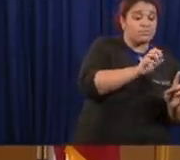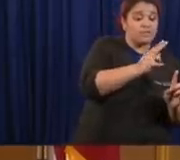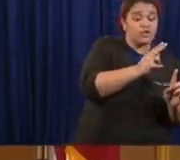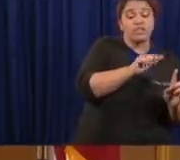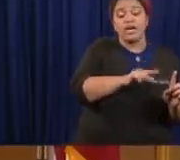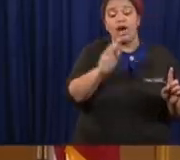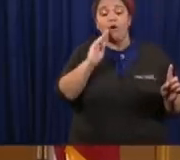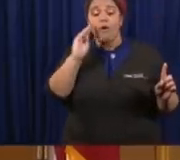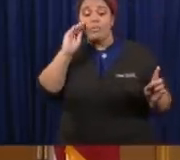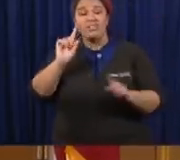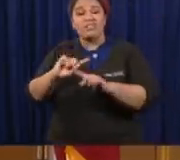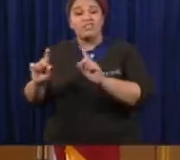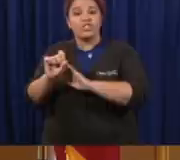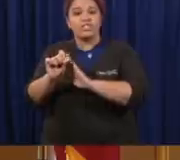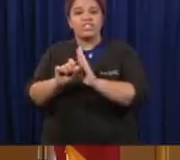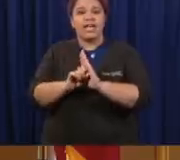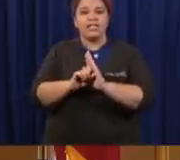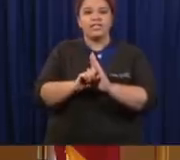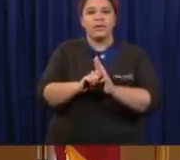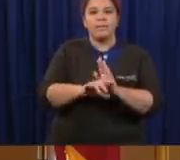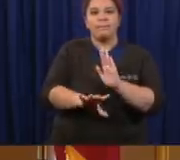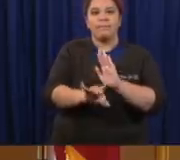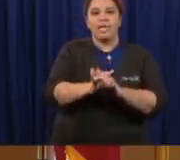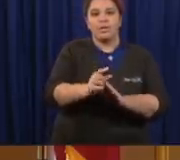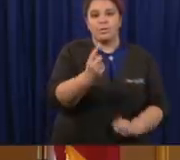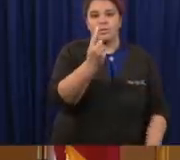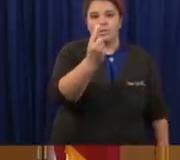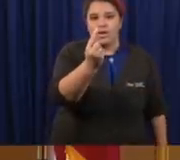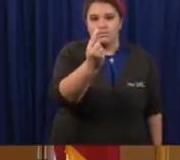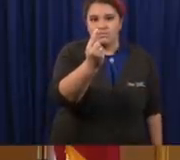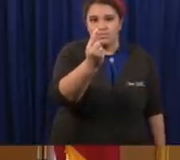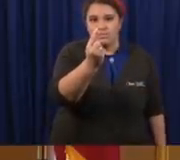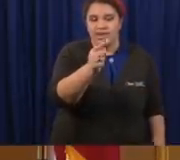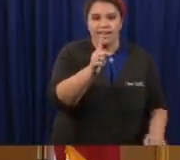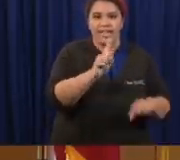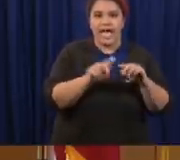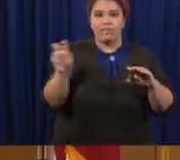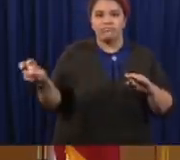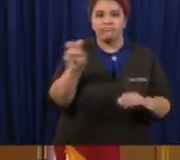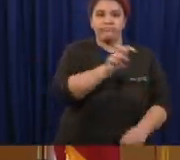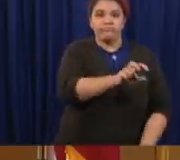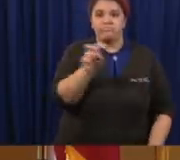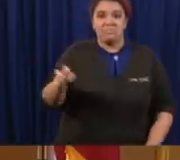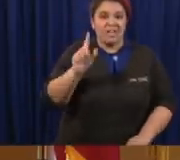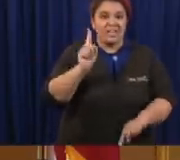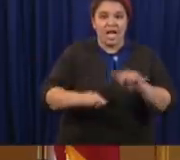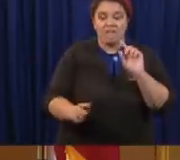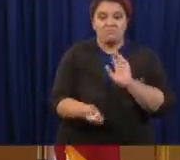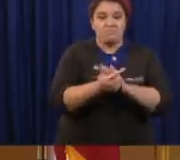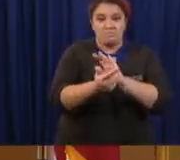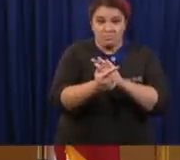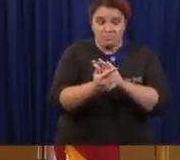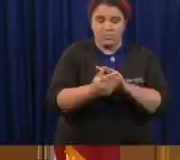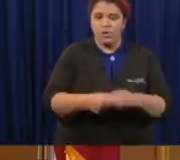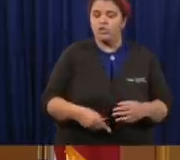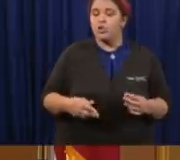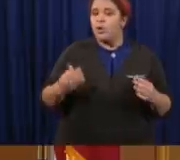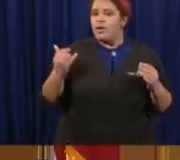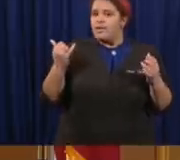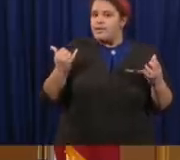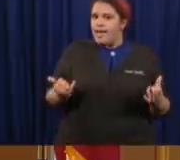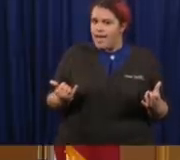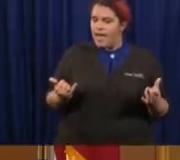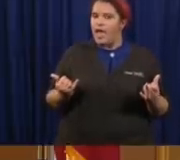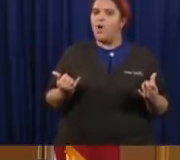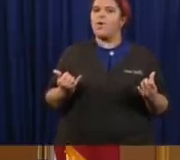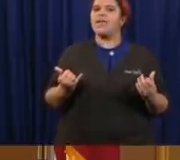Erie and to vacation homes, have you considered issuing an order similar to that to prevent the spread of the virus?